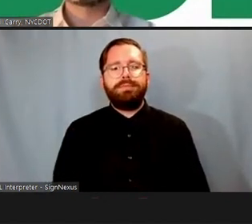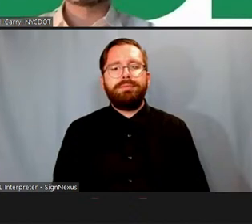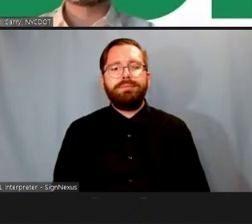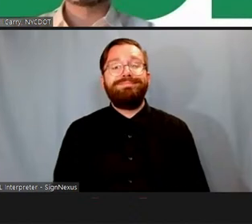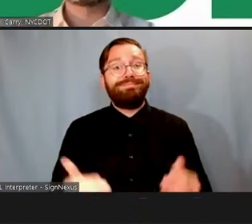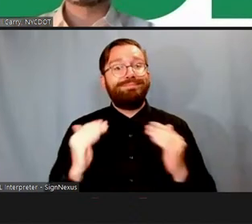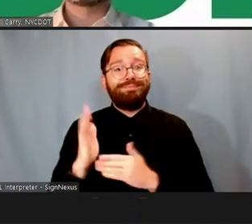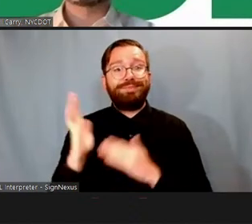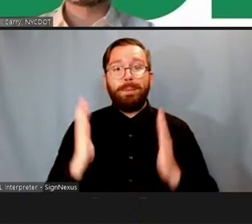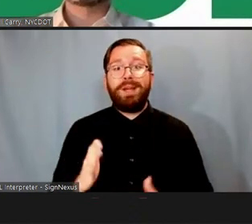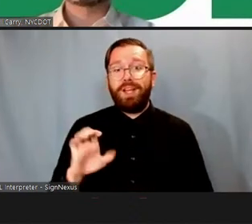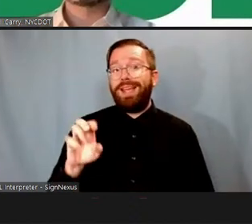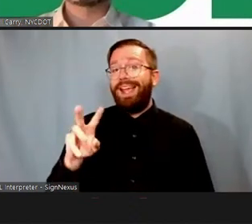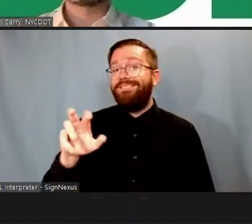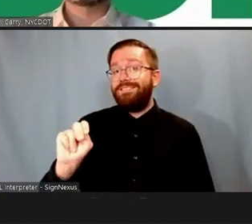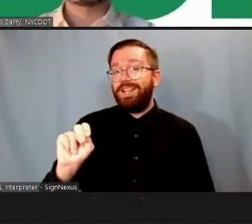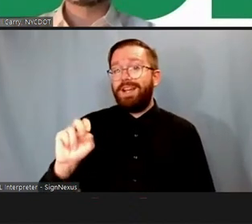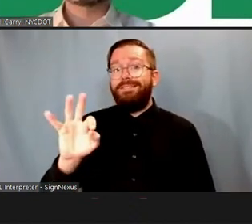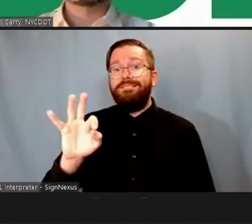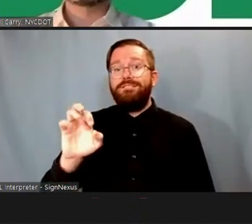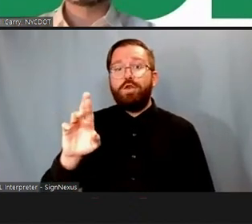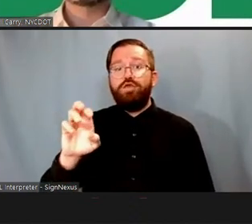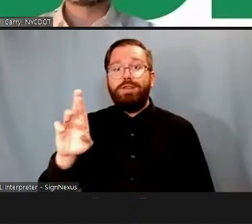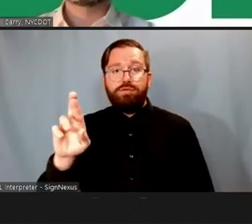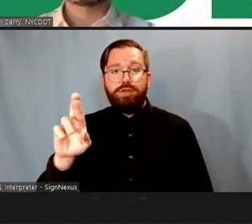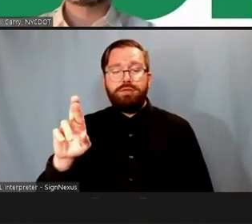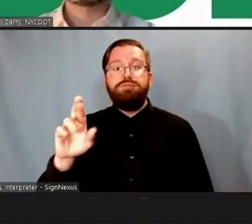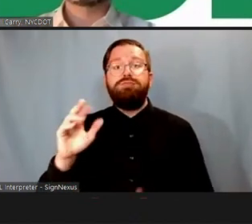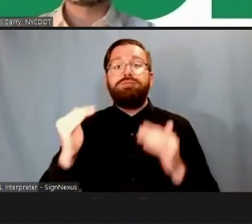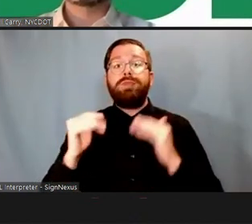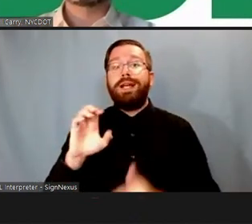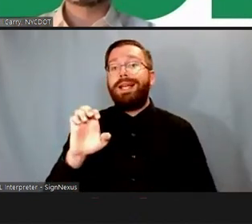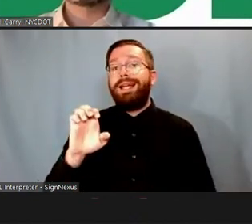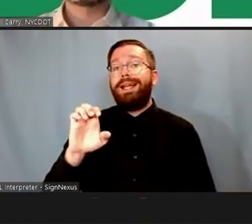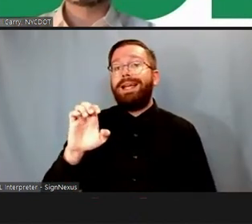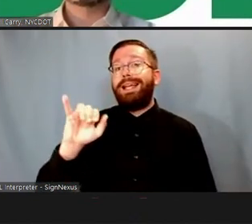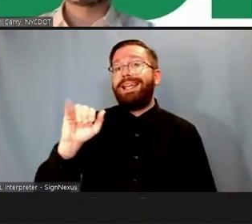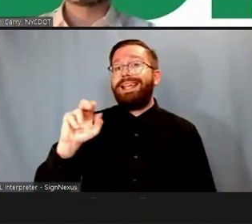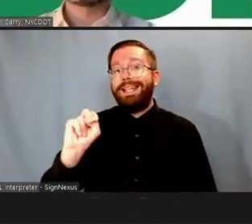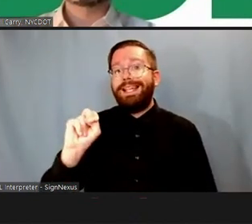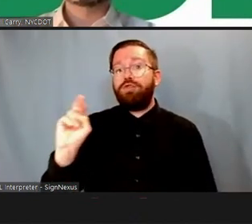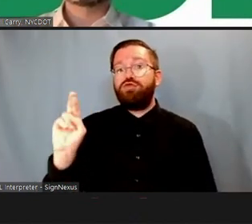our next speaker is evan ferrer followed by ian robinson